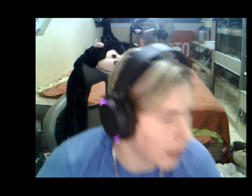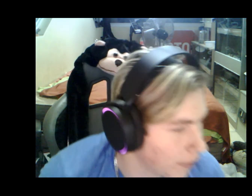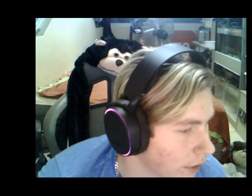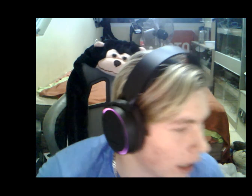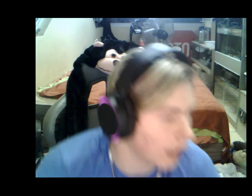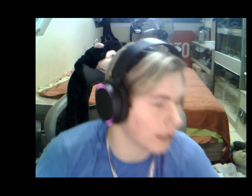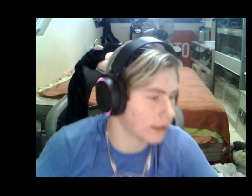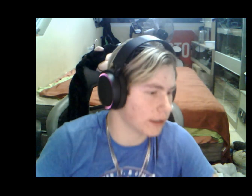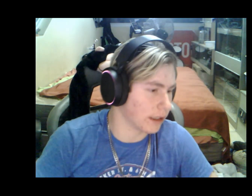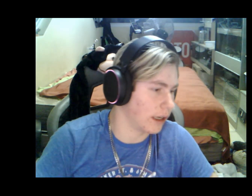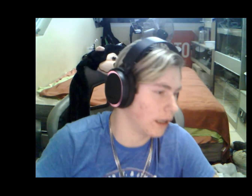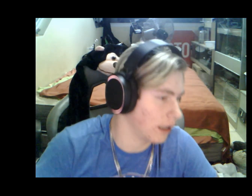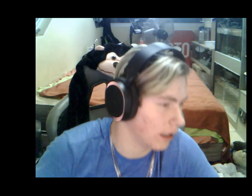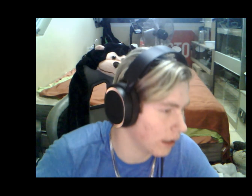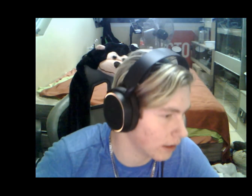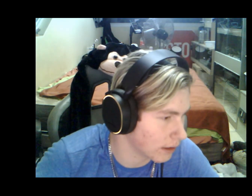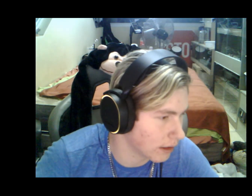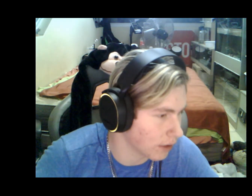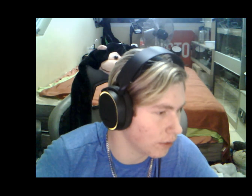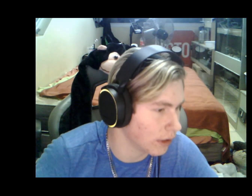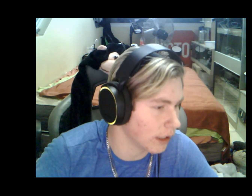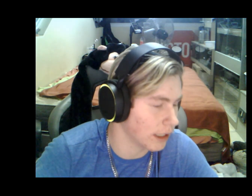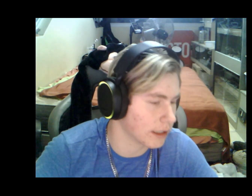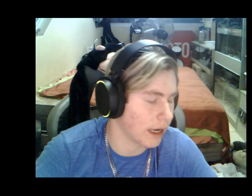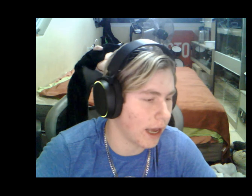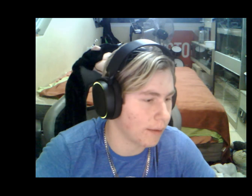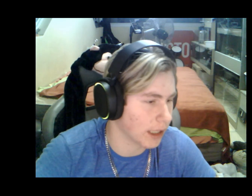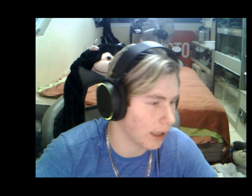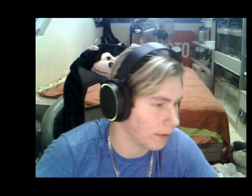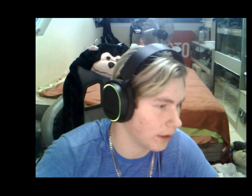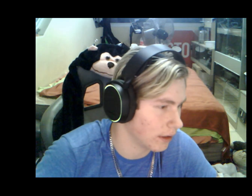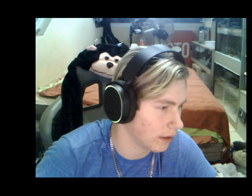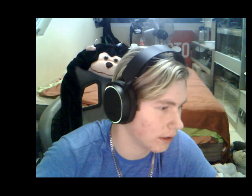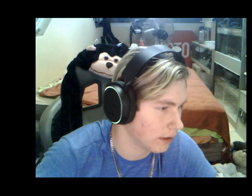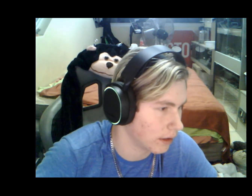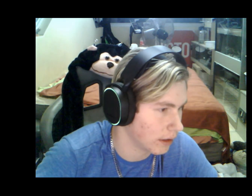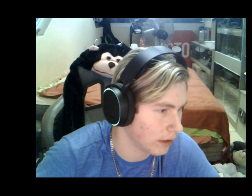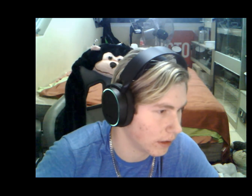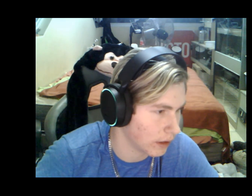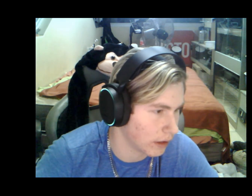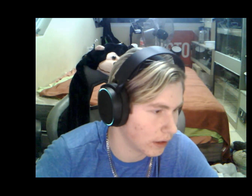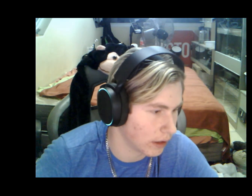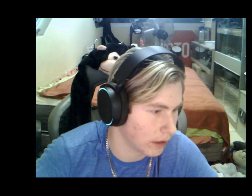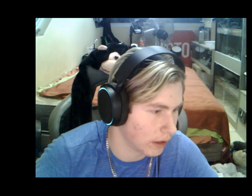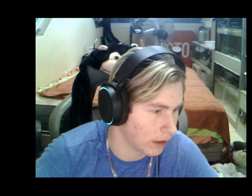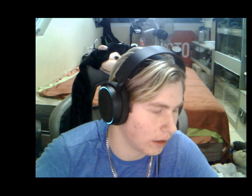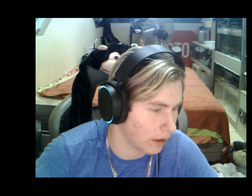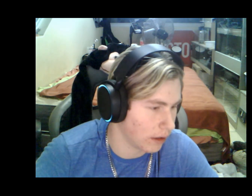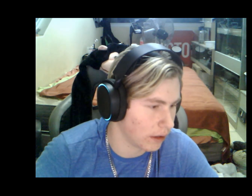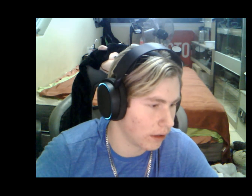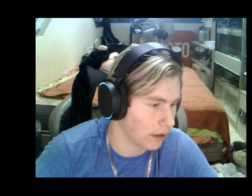But yeah, if you guys, Takunda, yes, I am a gamer.